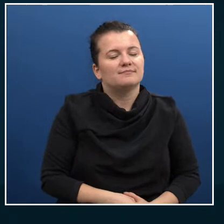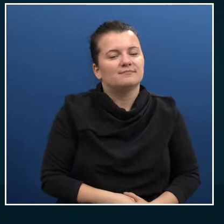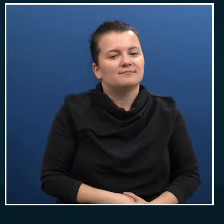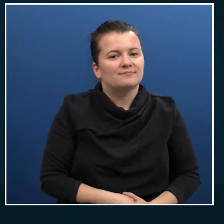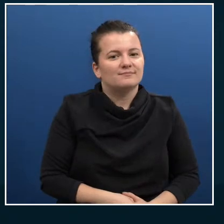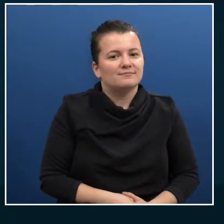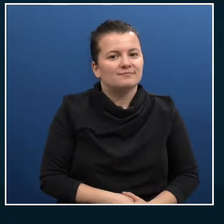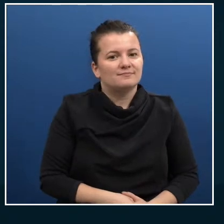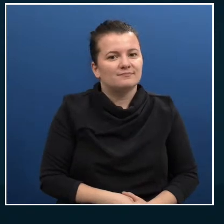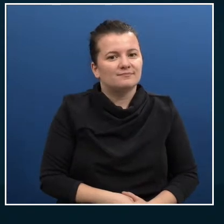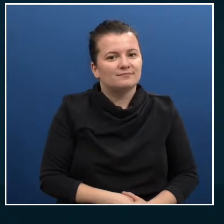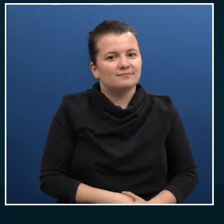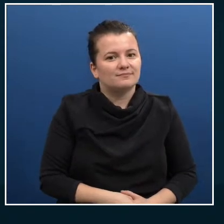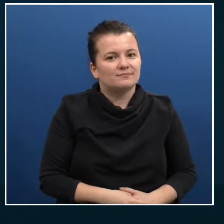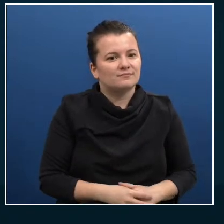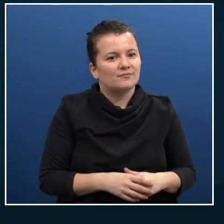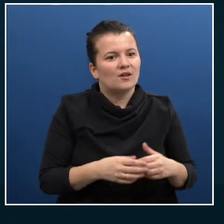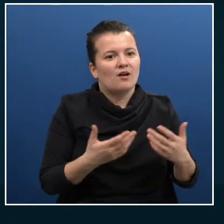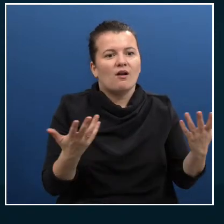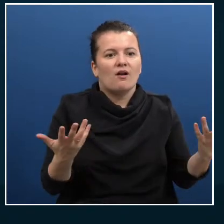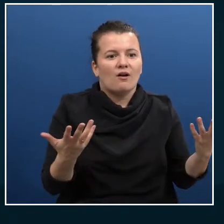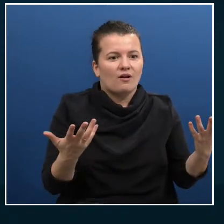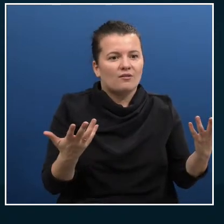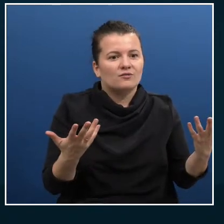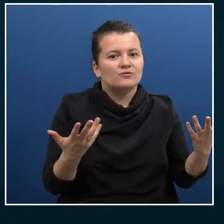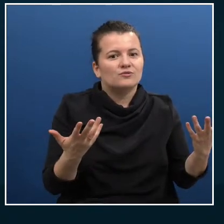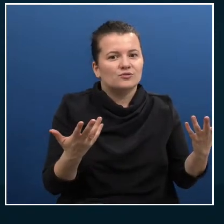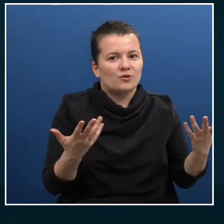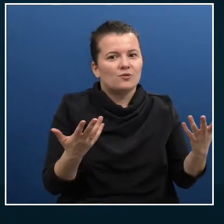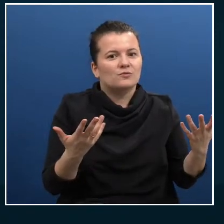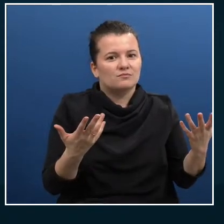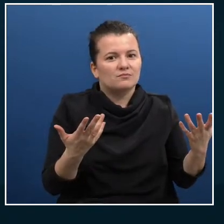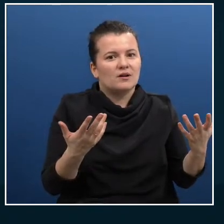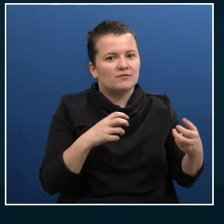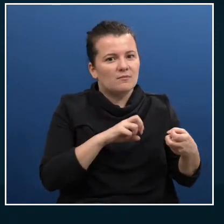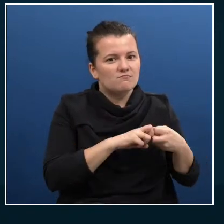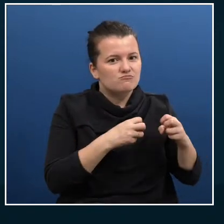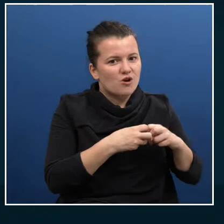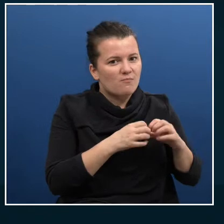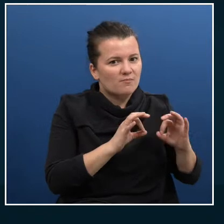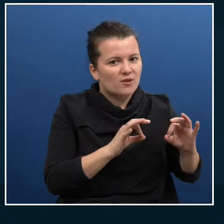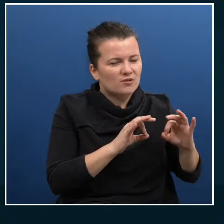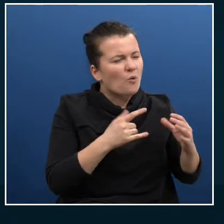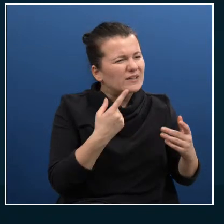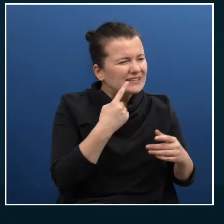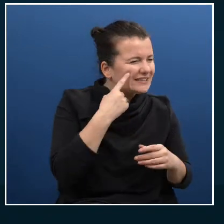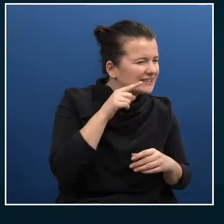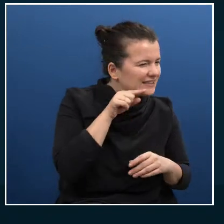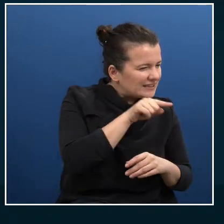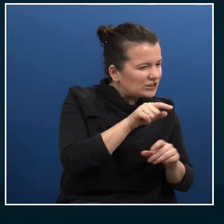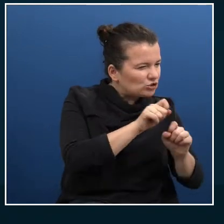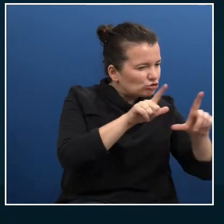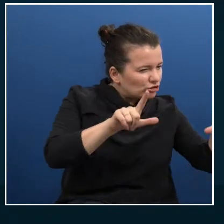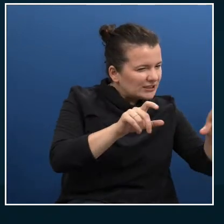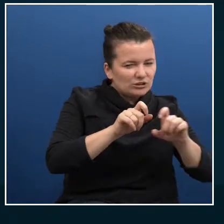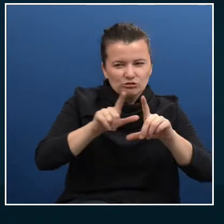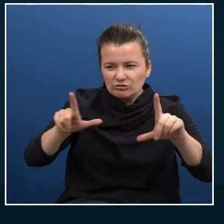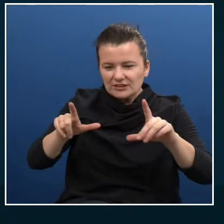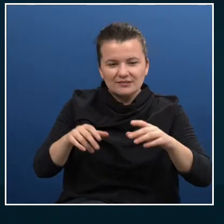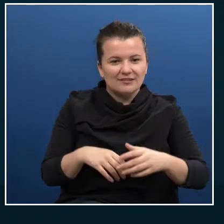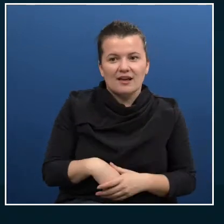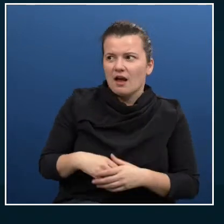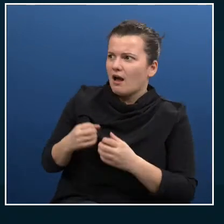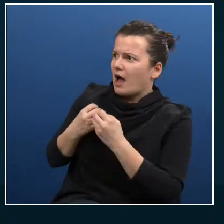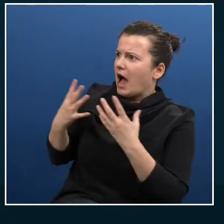Always need to figure out which screen. How many screens do you have? Now 3, and now I